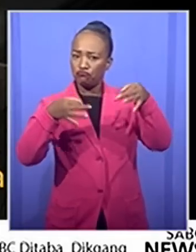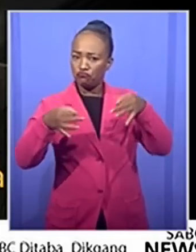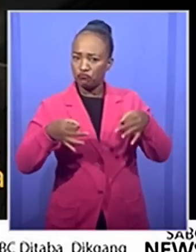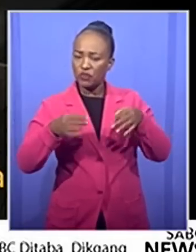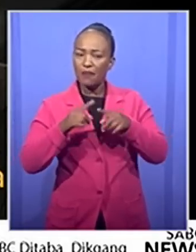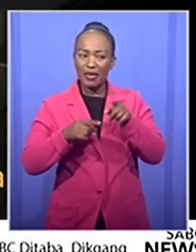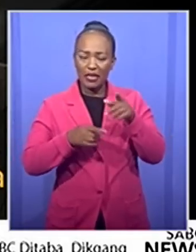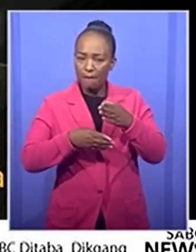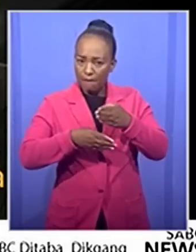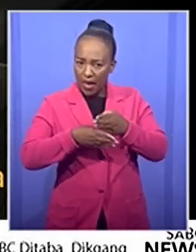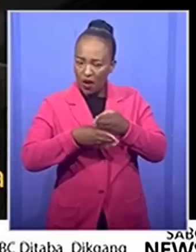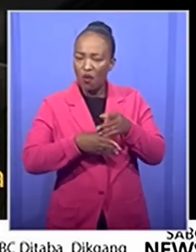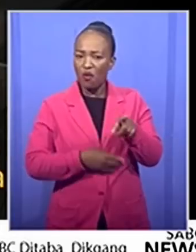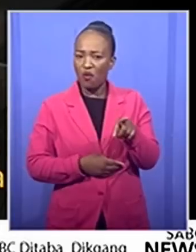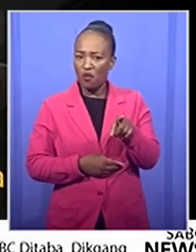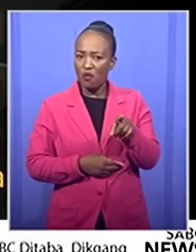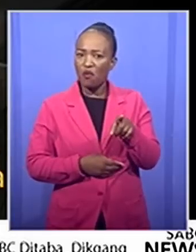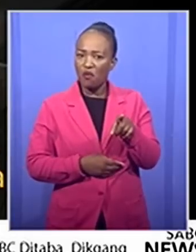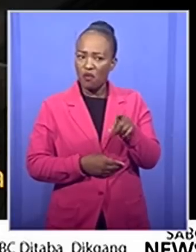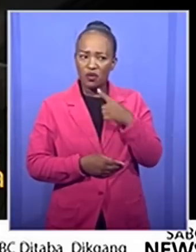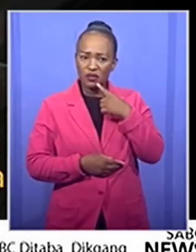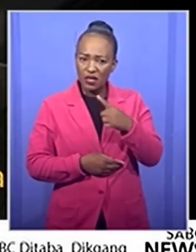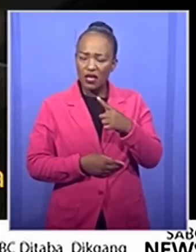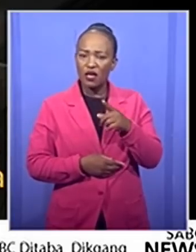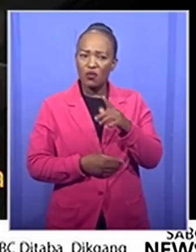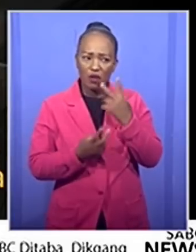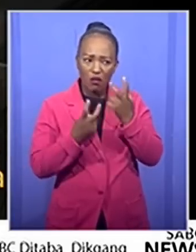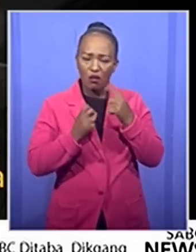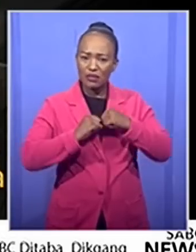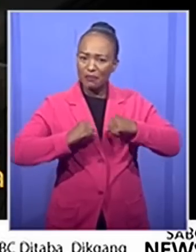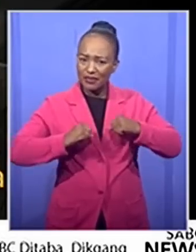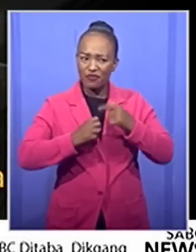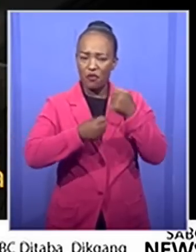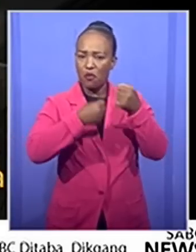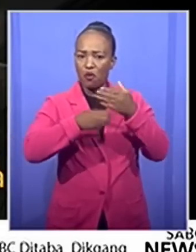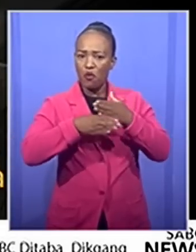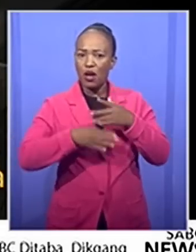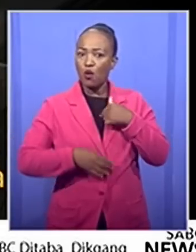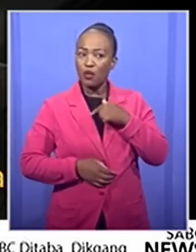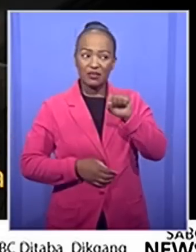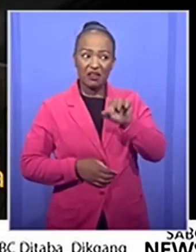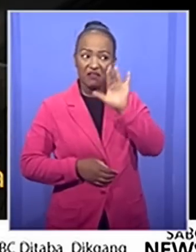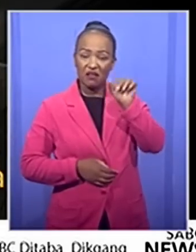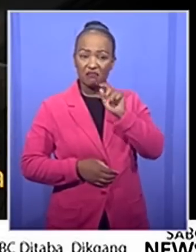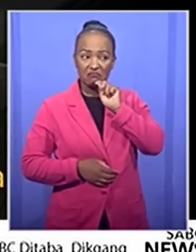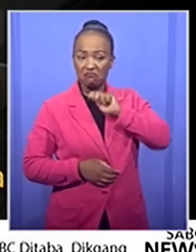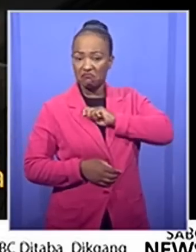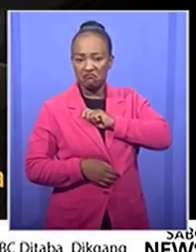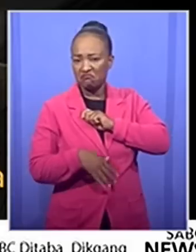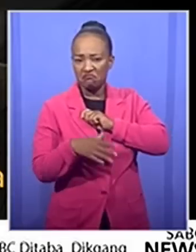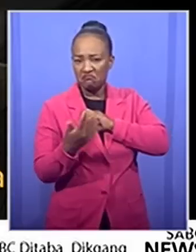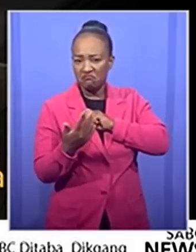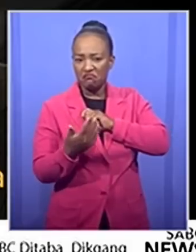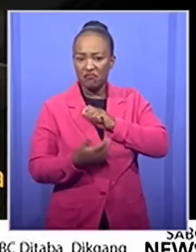mmereko yana o sa tlo nyaka go dira di-space tša mmereko re le ma-South Africa a re sa tshepa selo Ramaphosa a